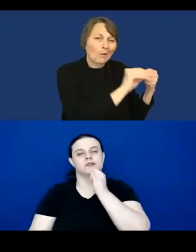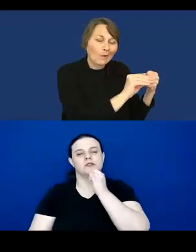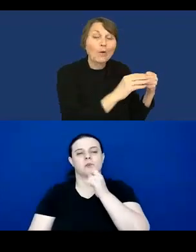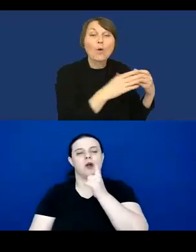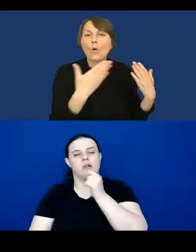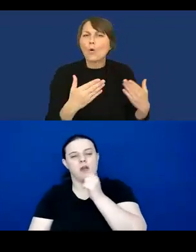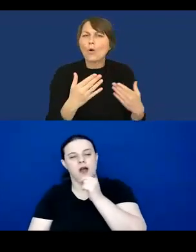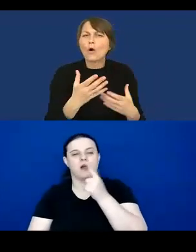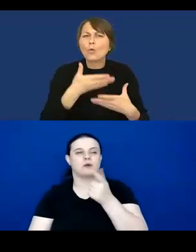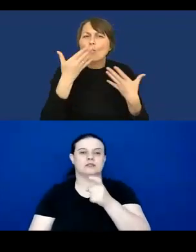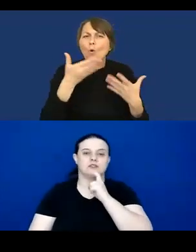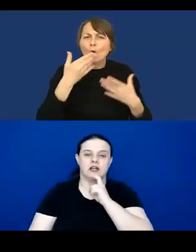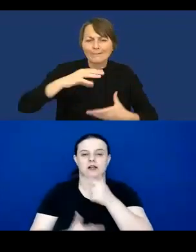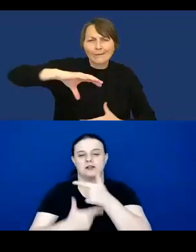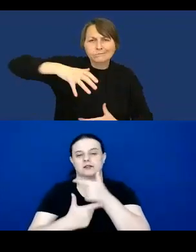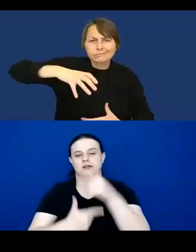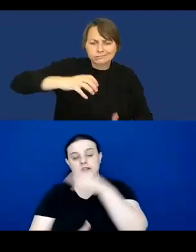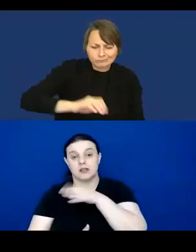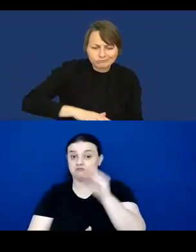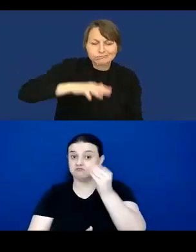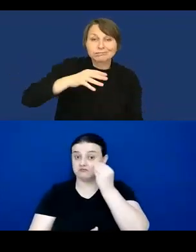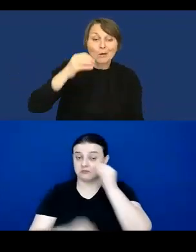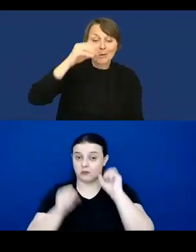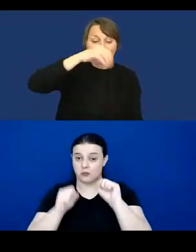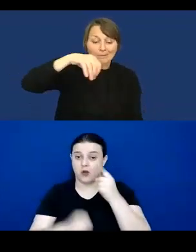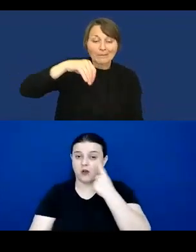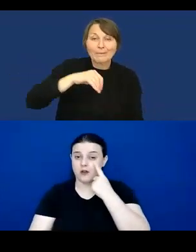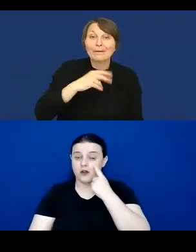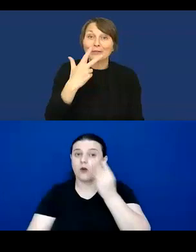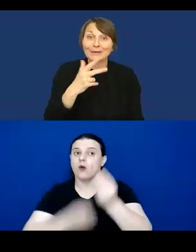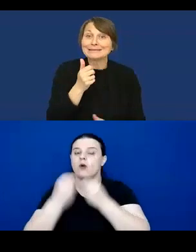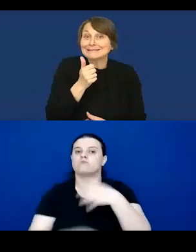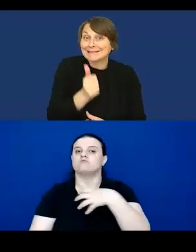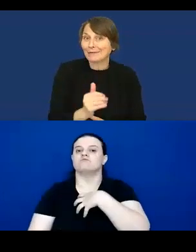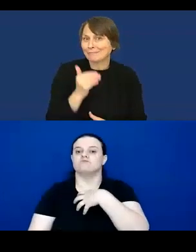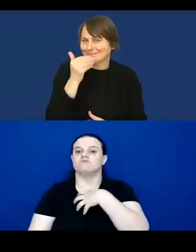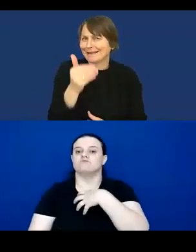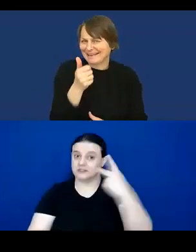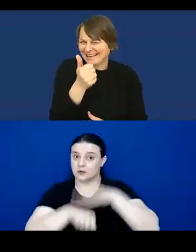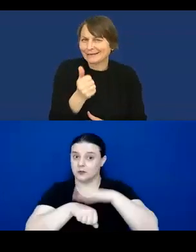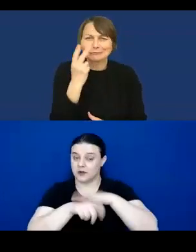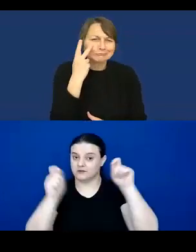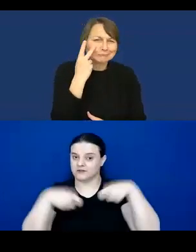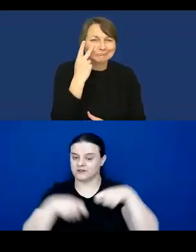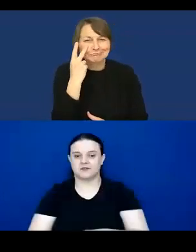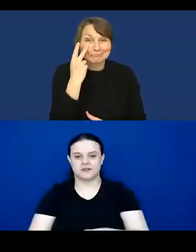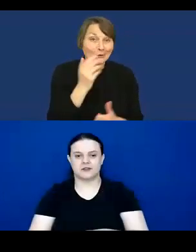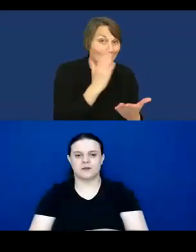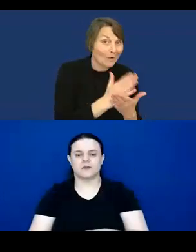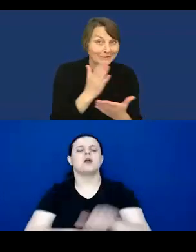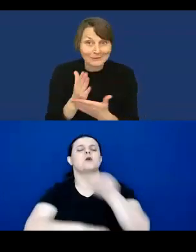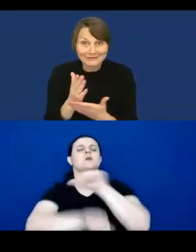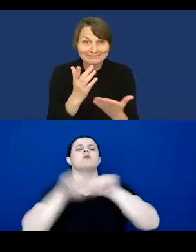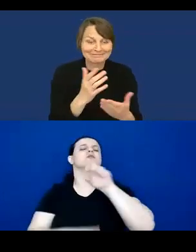the experiment. So I invite you to do this experiment later yourself. Now, what happens if you